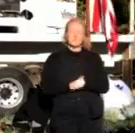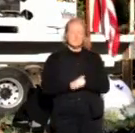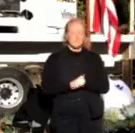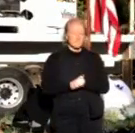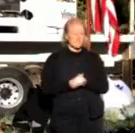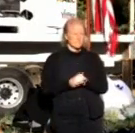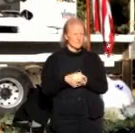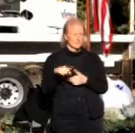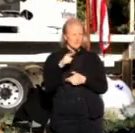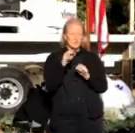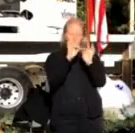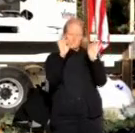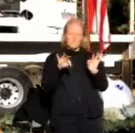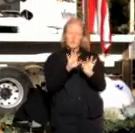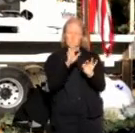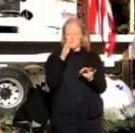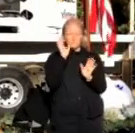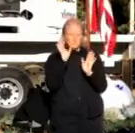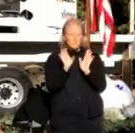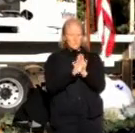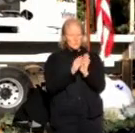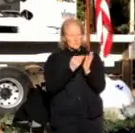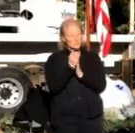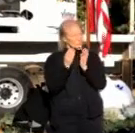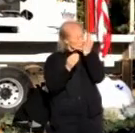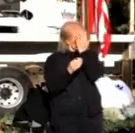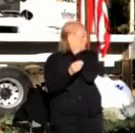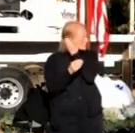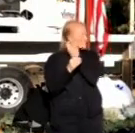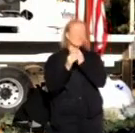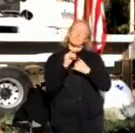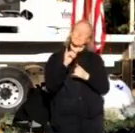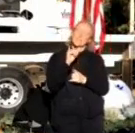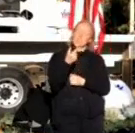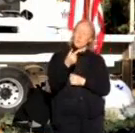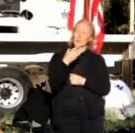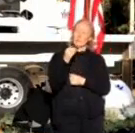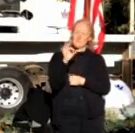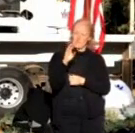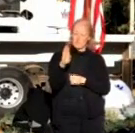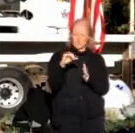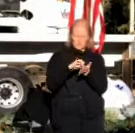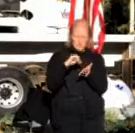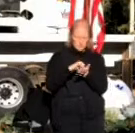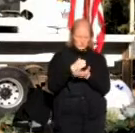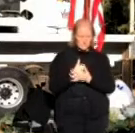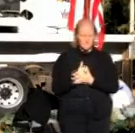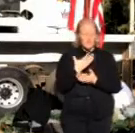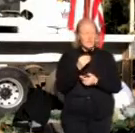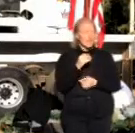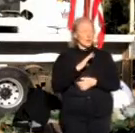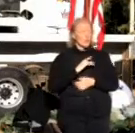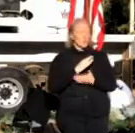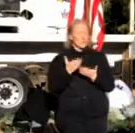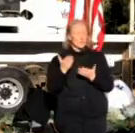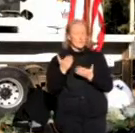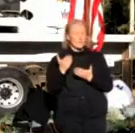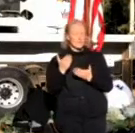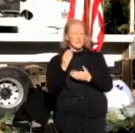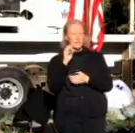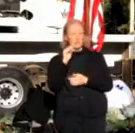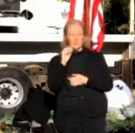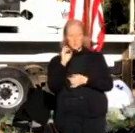you all can frame your photos through the U.S. Capitol Christmas Tree Instagram and Facebook pages. Another really cool thing we've never done before, a virtual